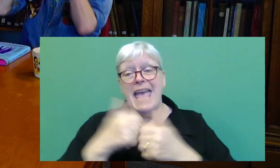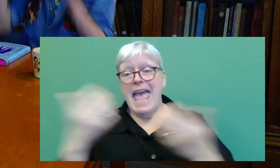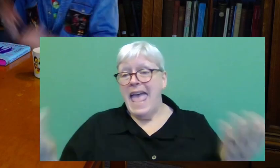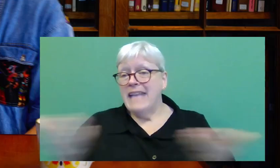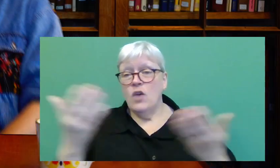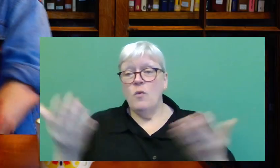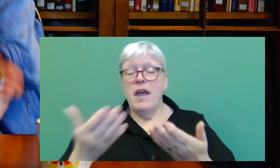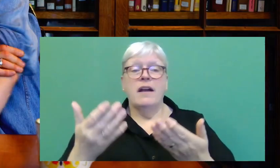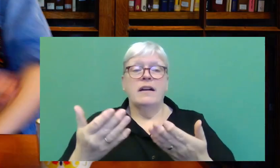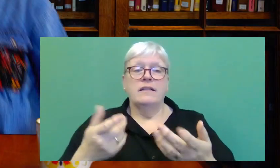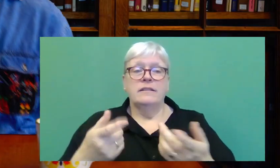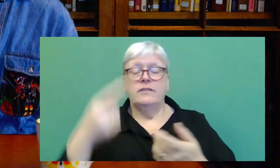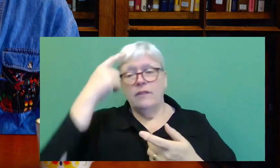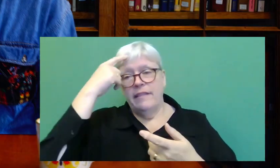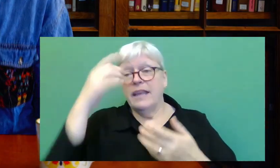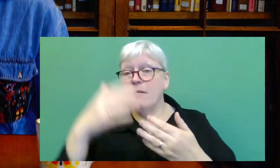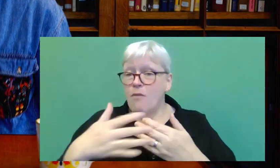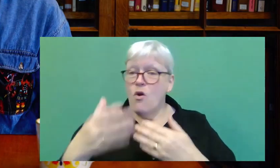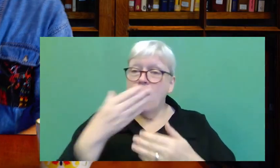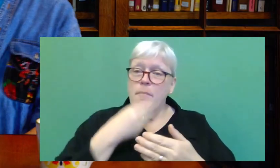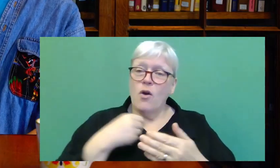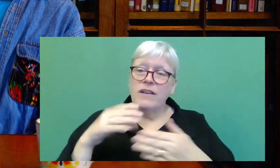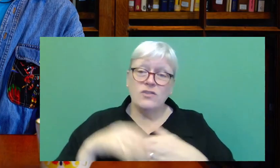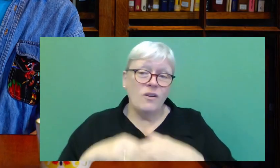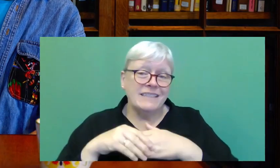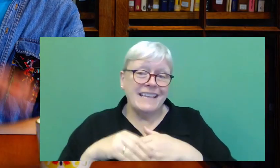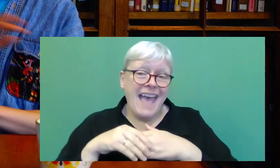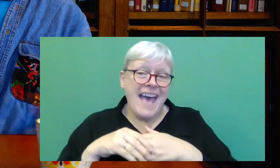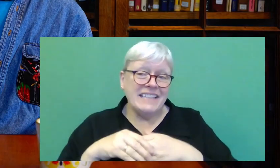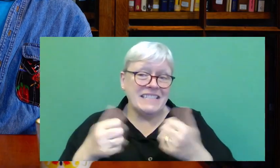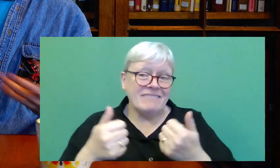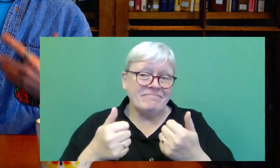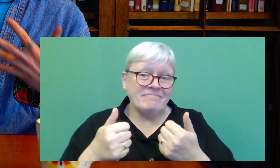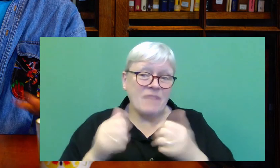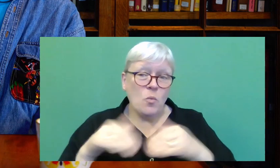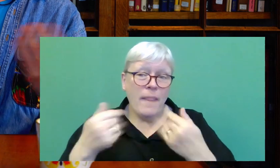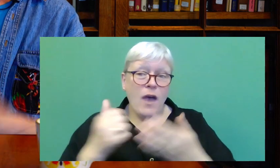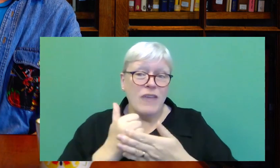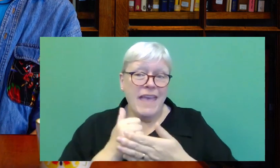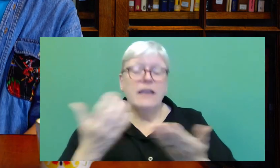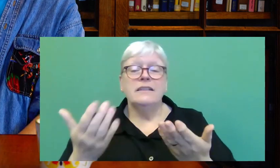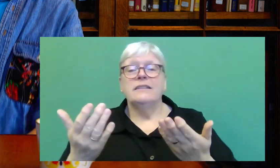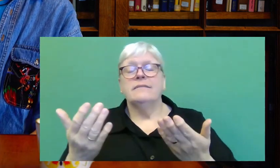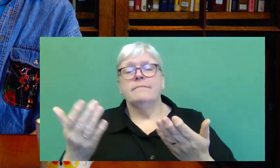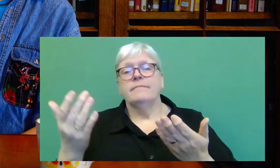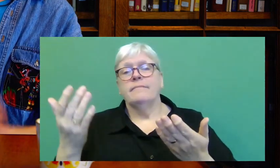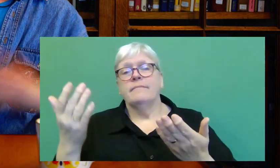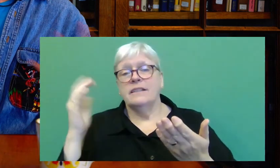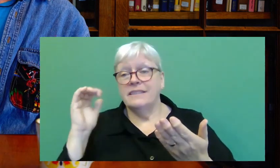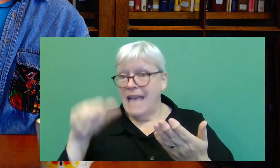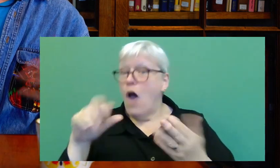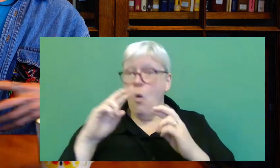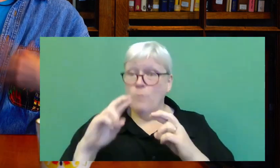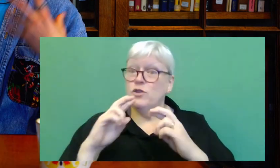hands platonically. I hope so. It's a great test to play. I'm throwing down the gauntlet with the book there. If